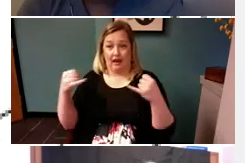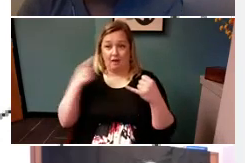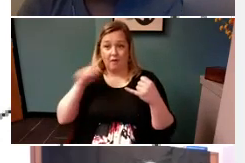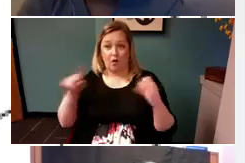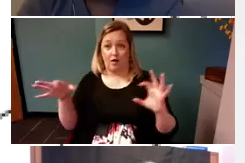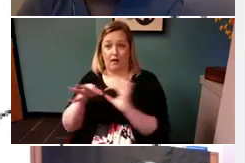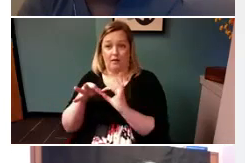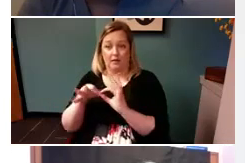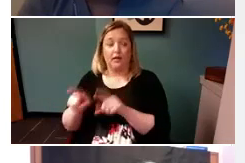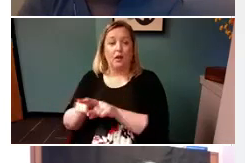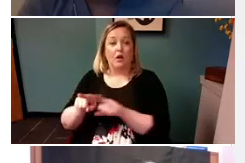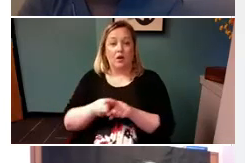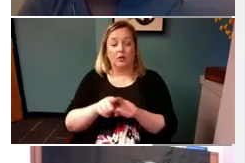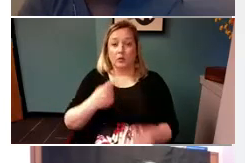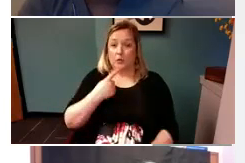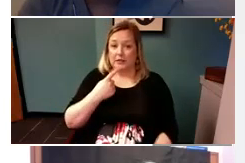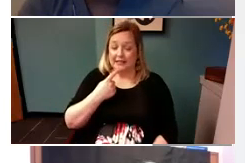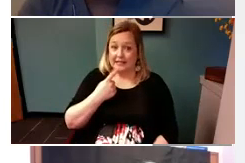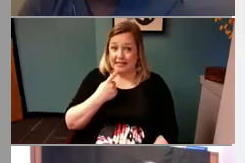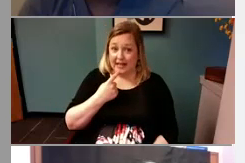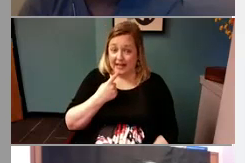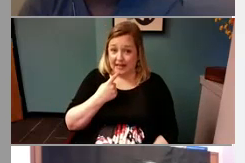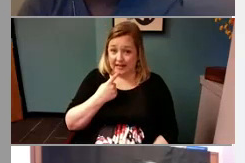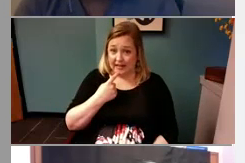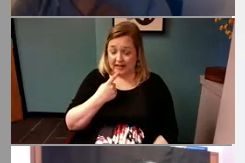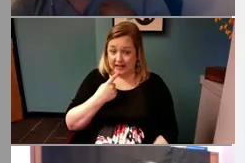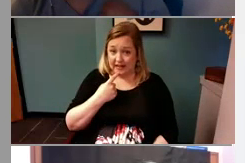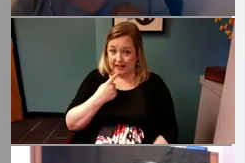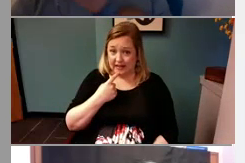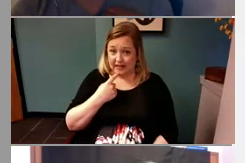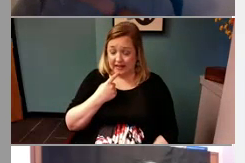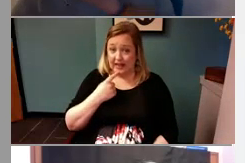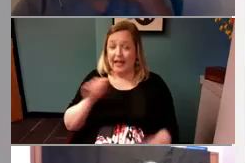a map can only be represented as a planar graph.